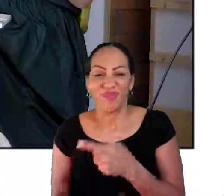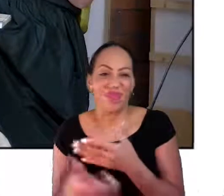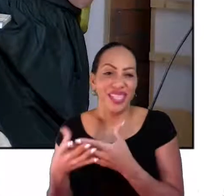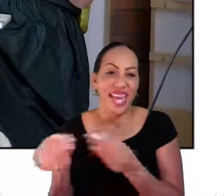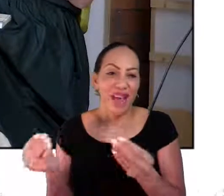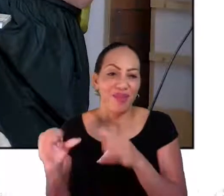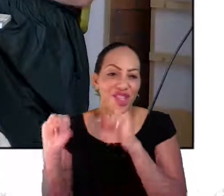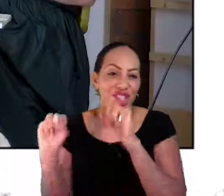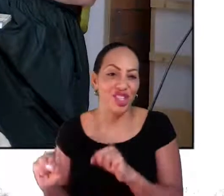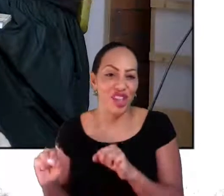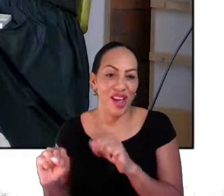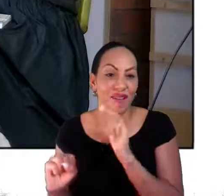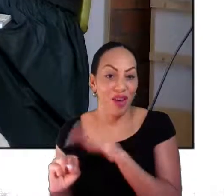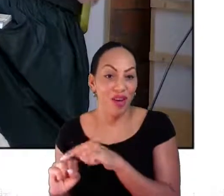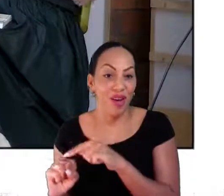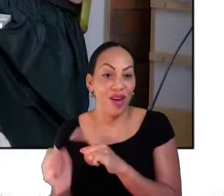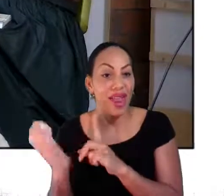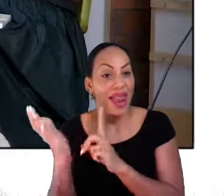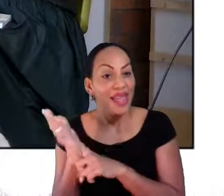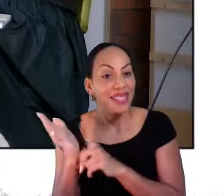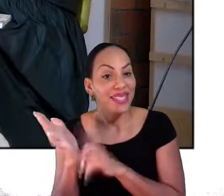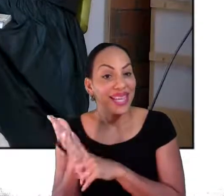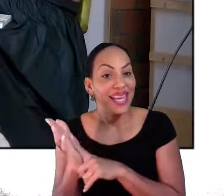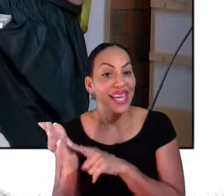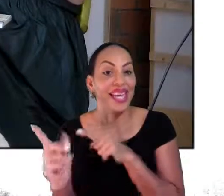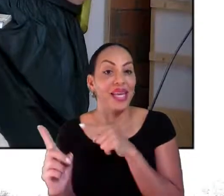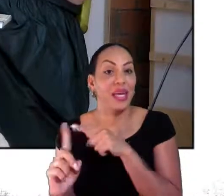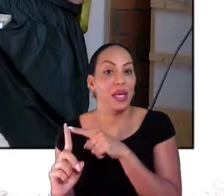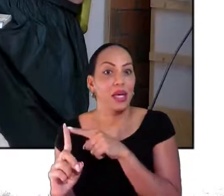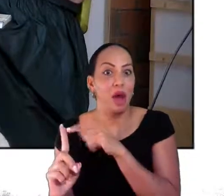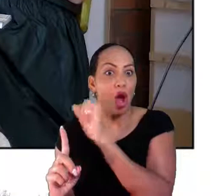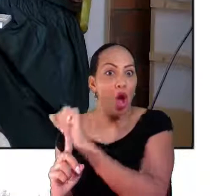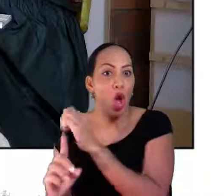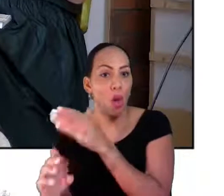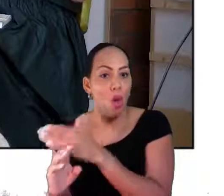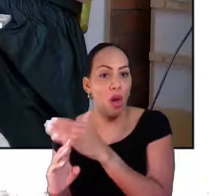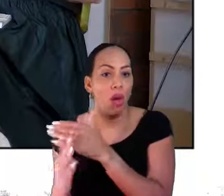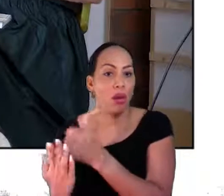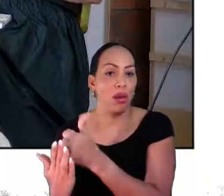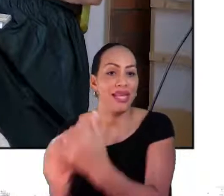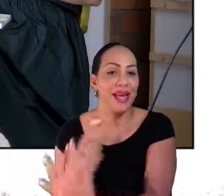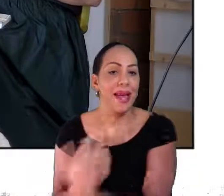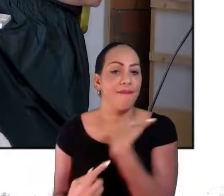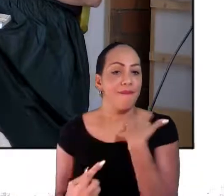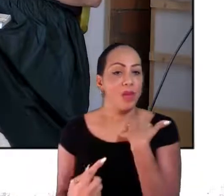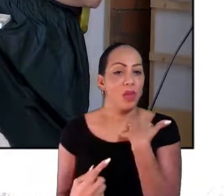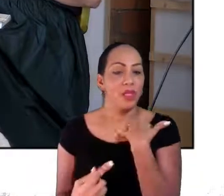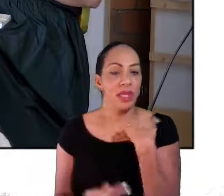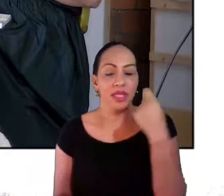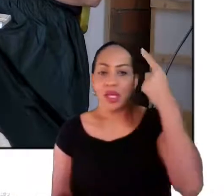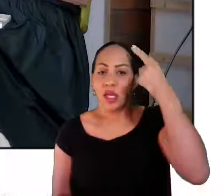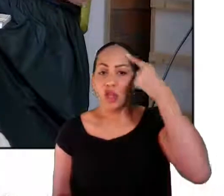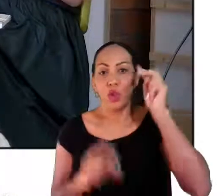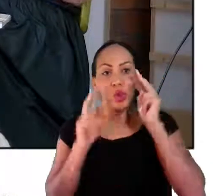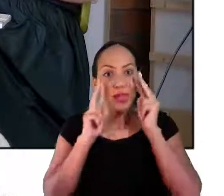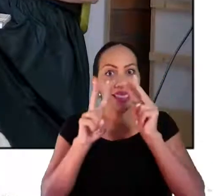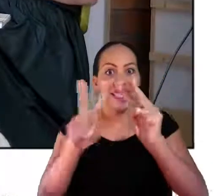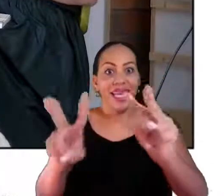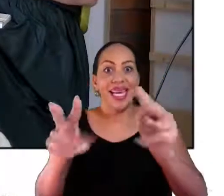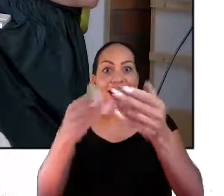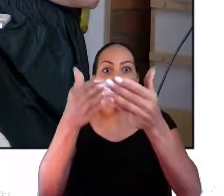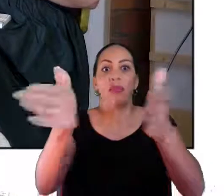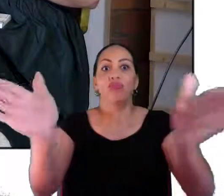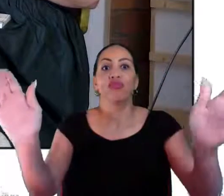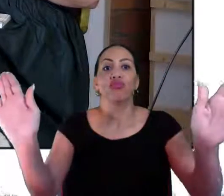much about helping us to see out and to hone the way we think about stuff. And it's been a